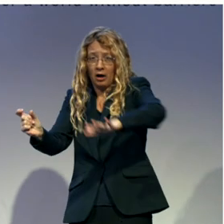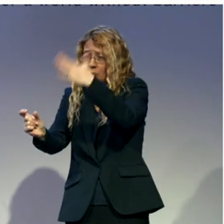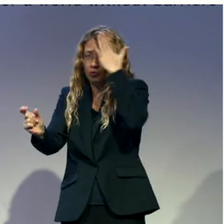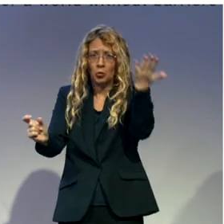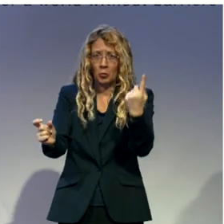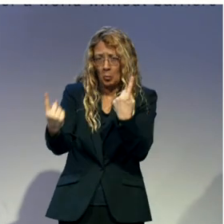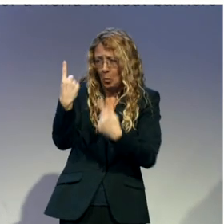which is incredibly empowering.